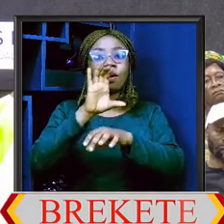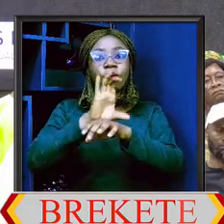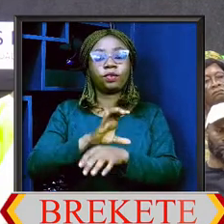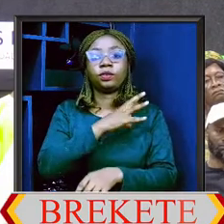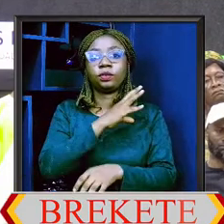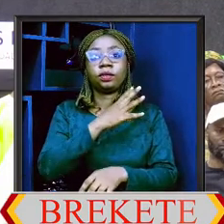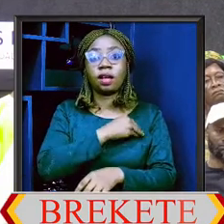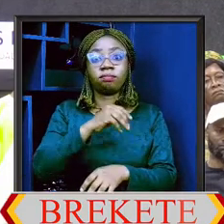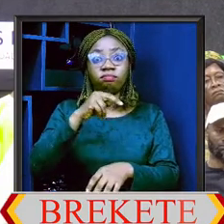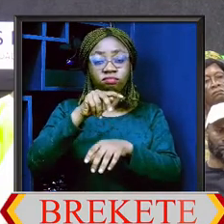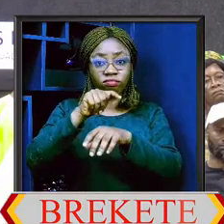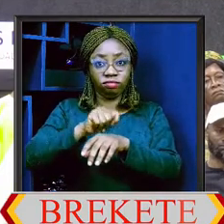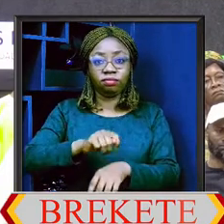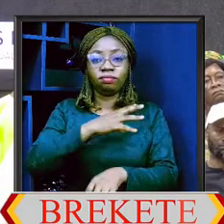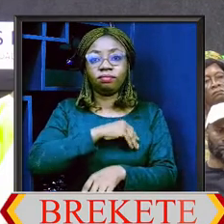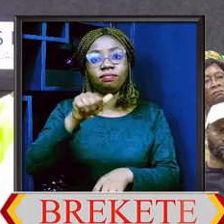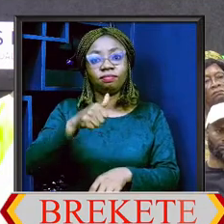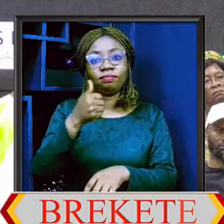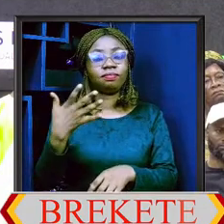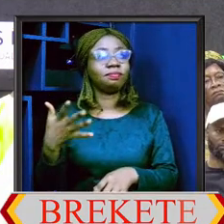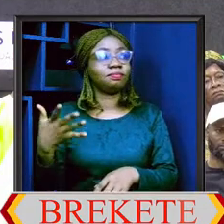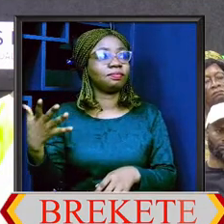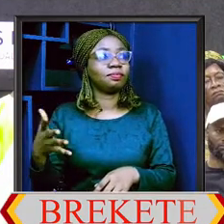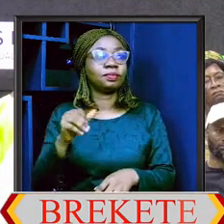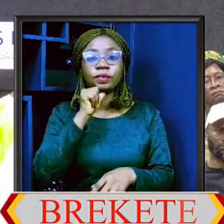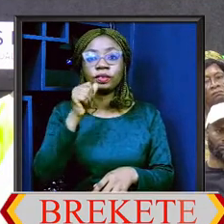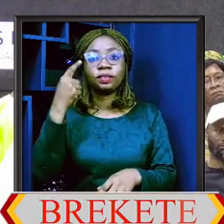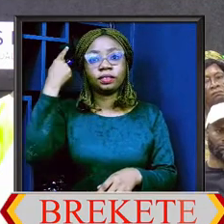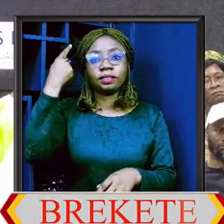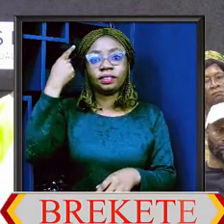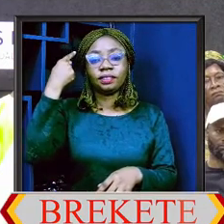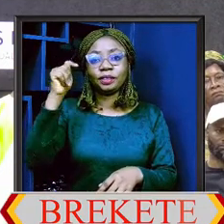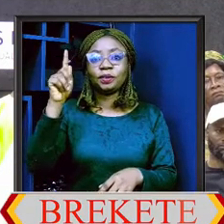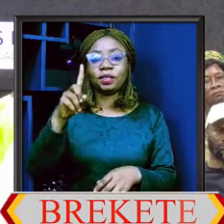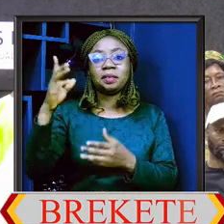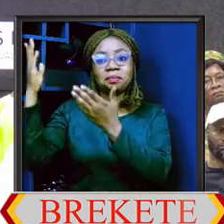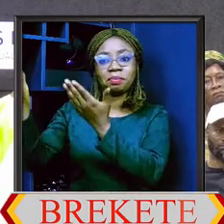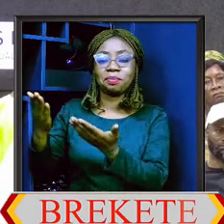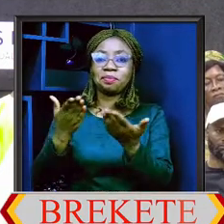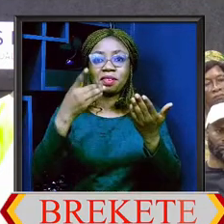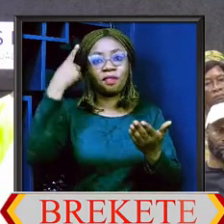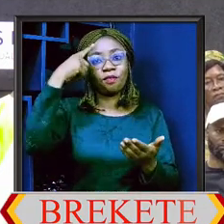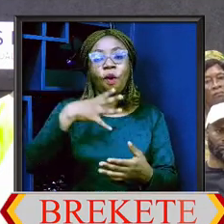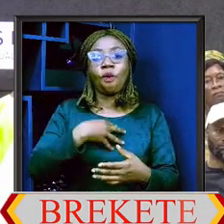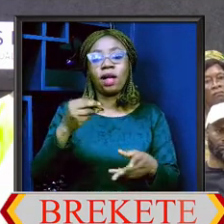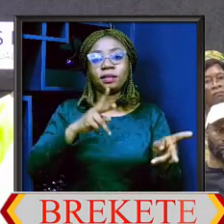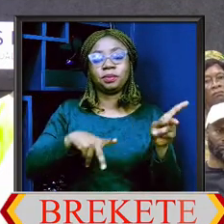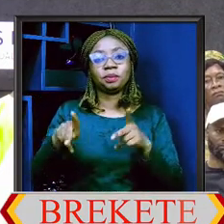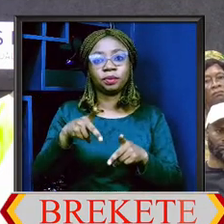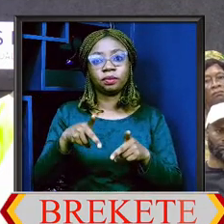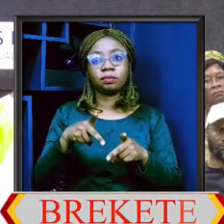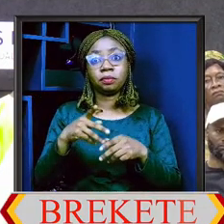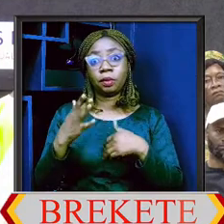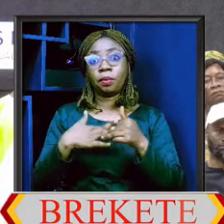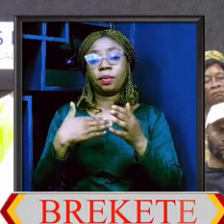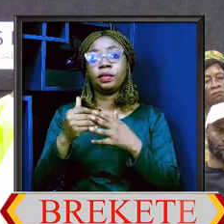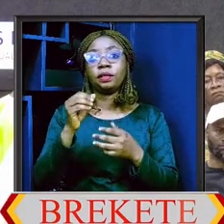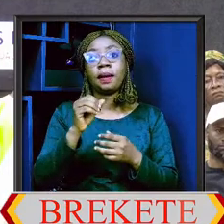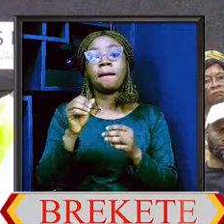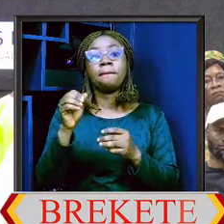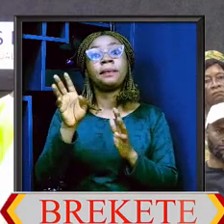other things not the one they brought from the white people even though